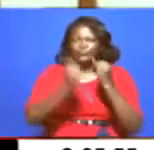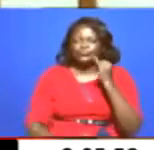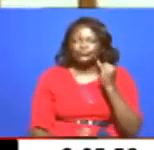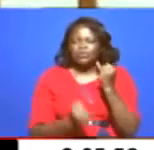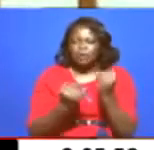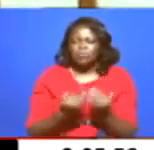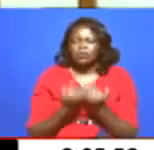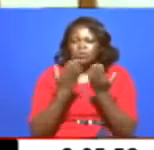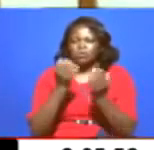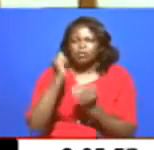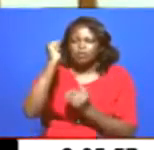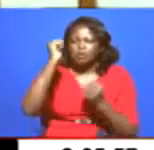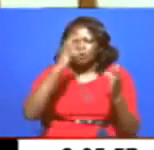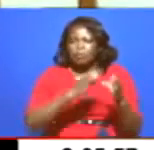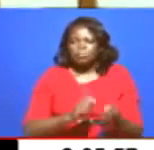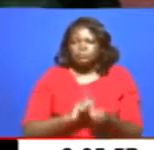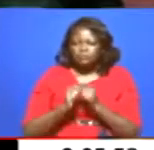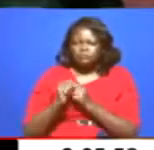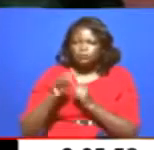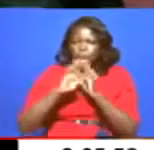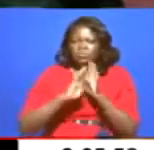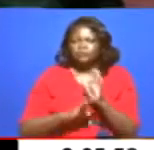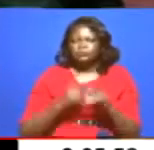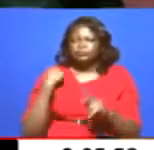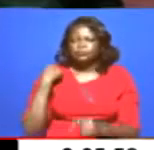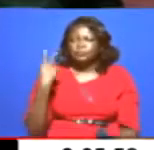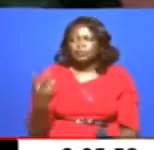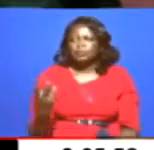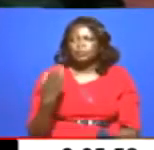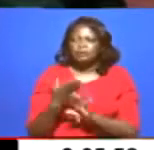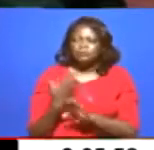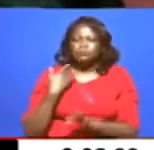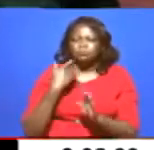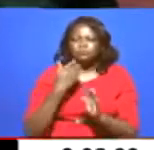to the Political Parties Amendment Bill No. 2 before